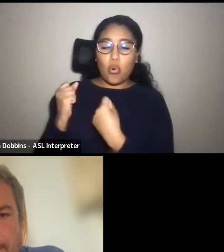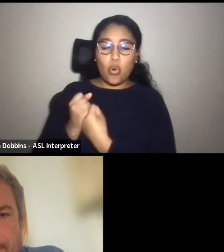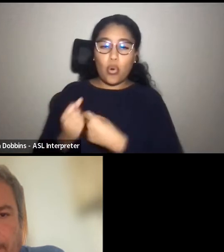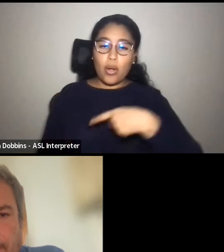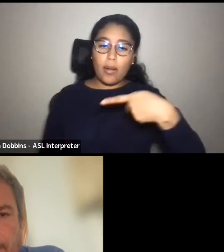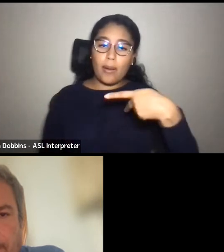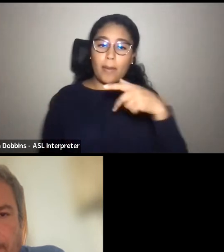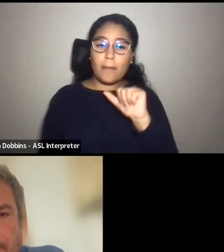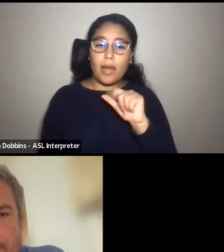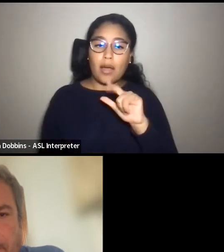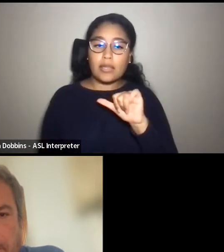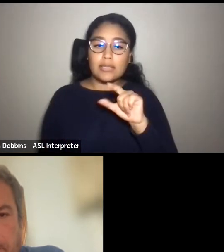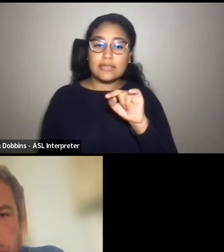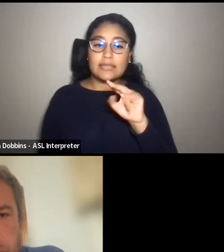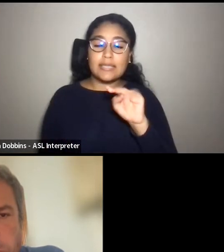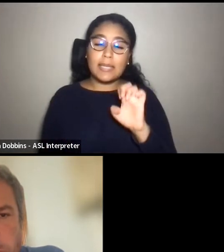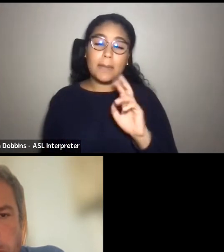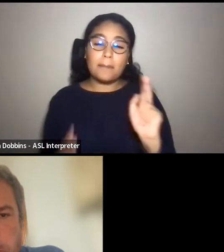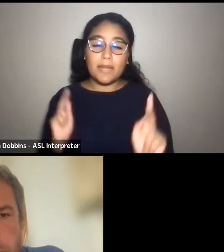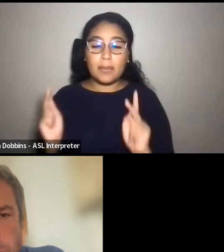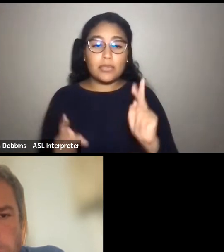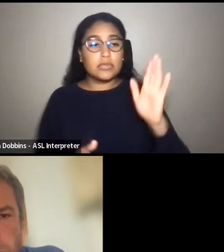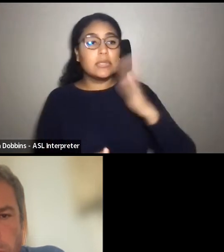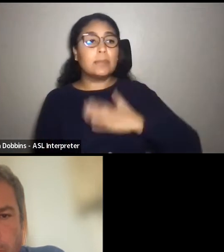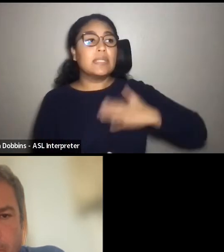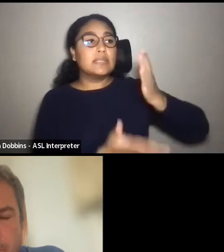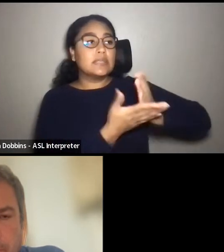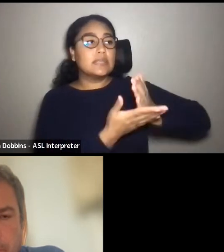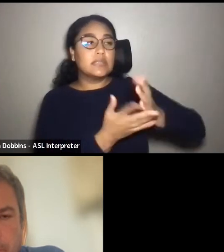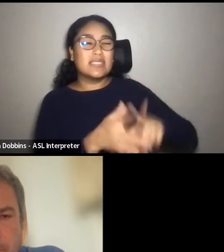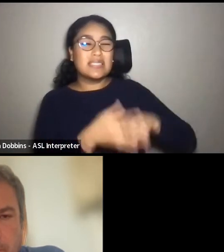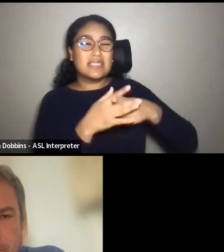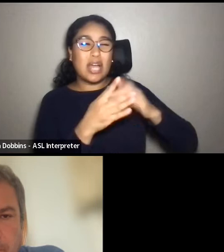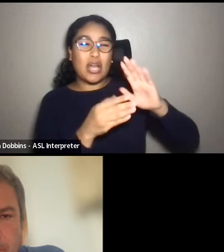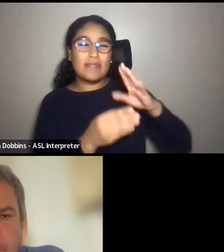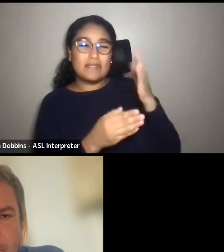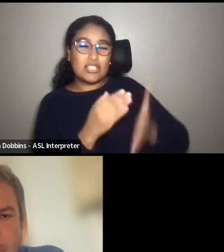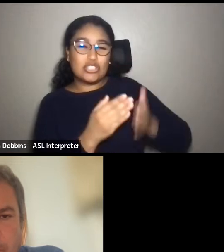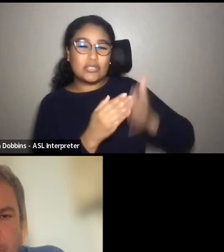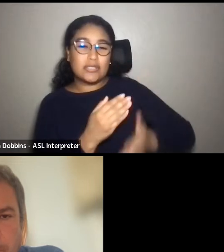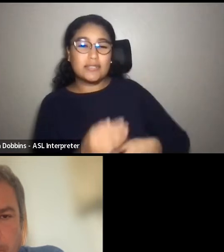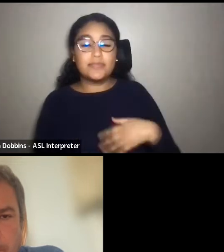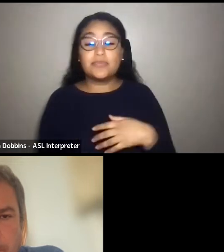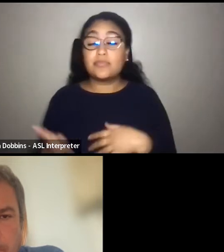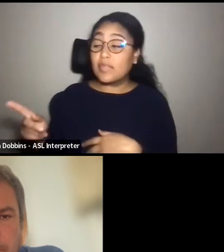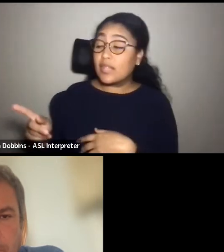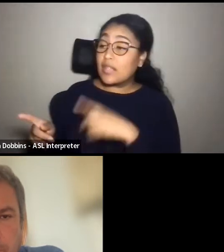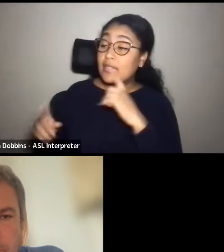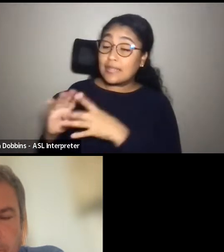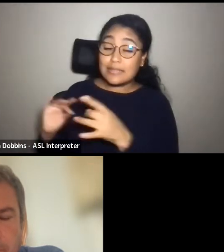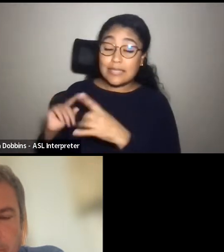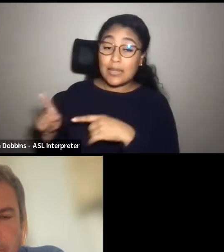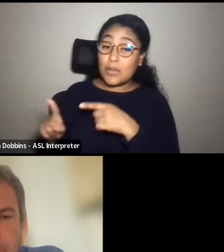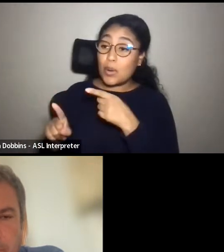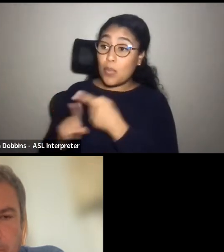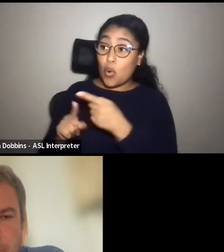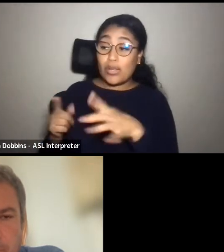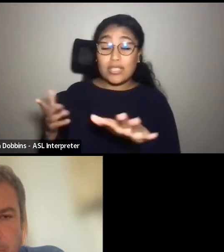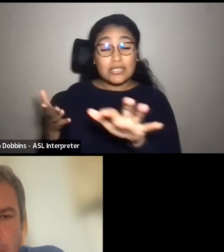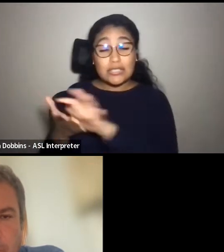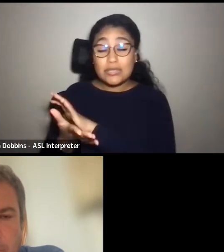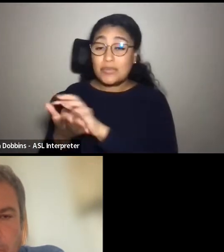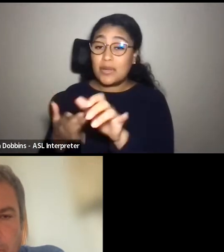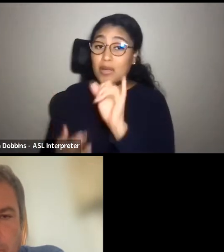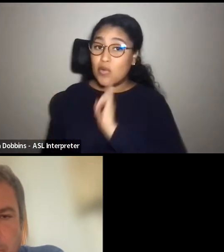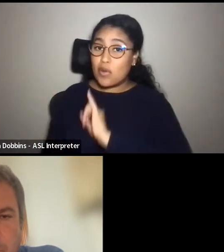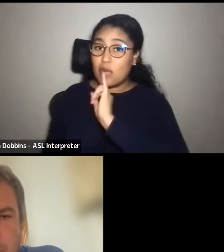for dignity or self-determination. Please Its start, stated purpose, please start I heard wrapping you. up Thank your- you. Yeah, Its stated purpose is the annihilation of the state of Israel and the